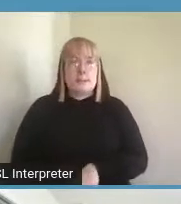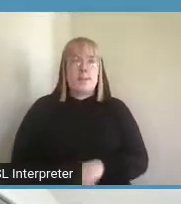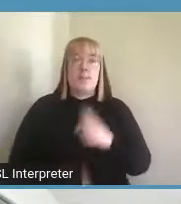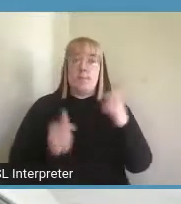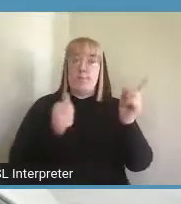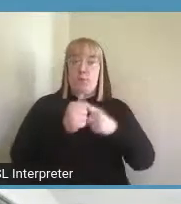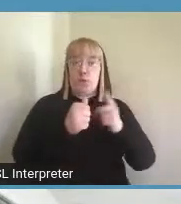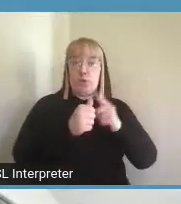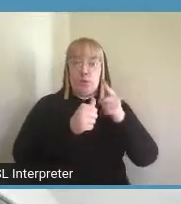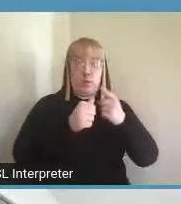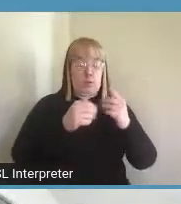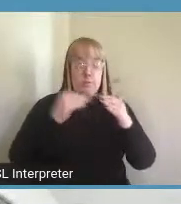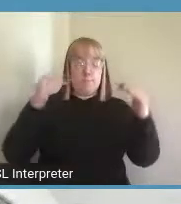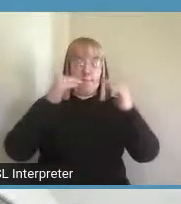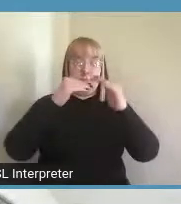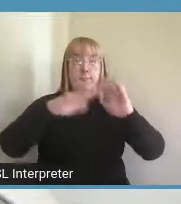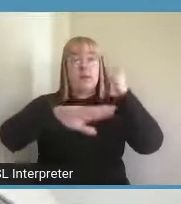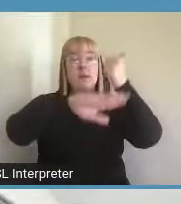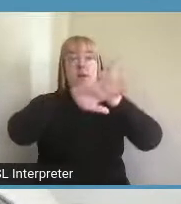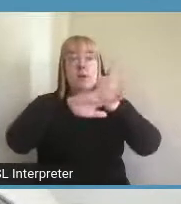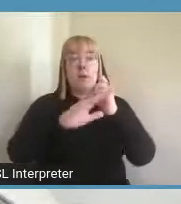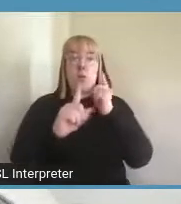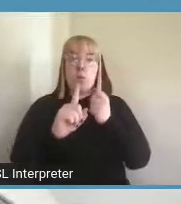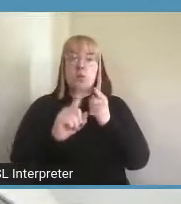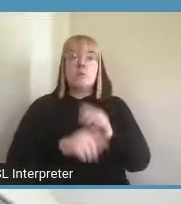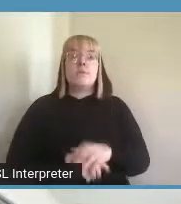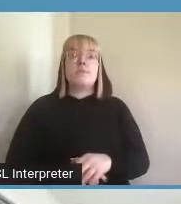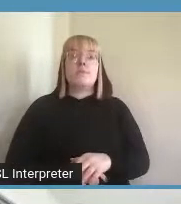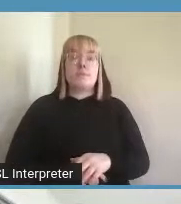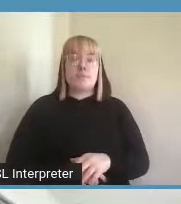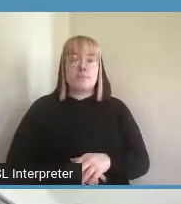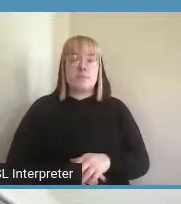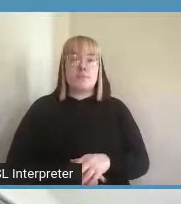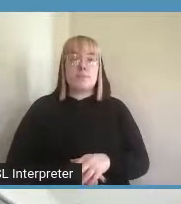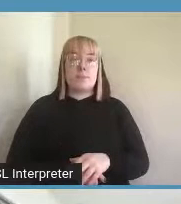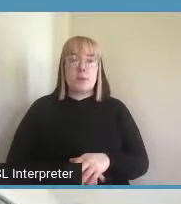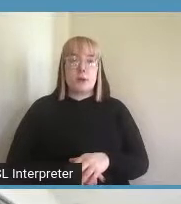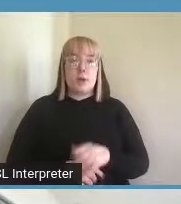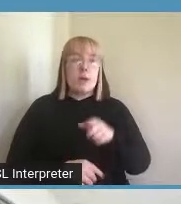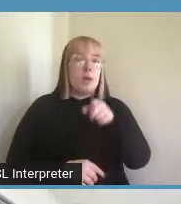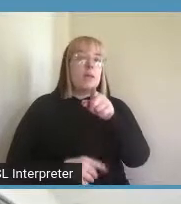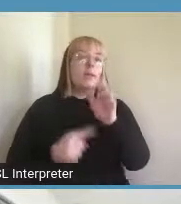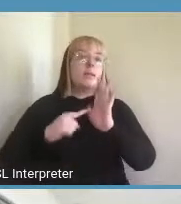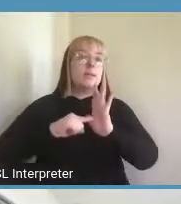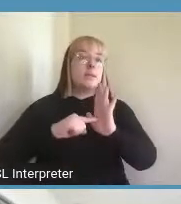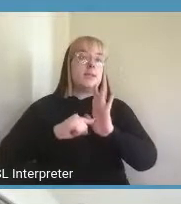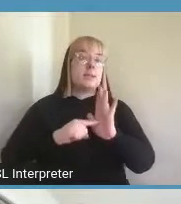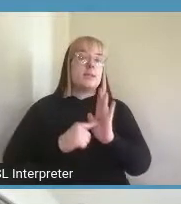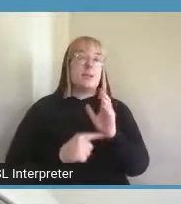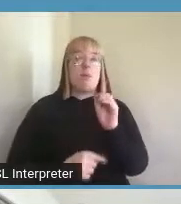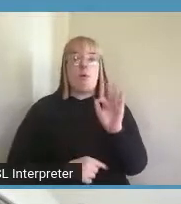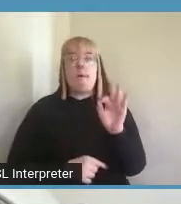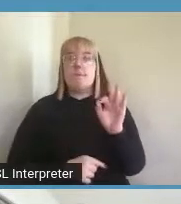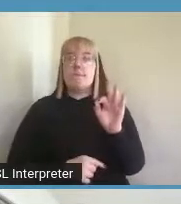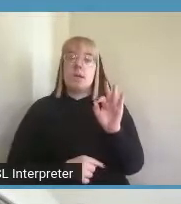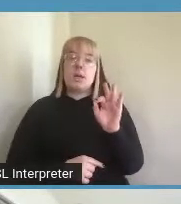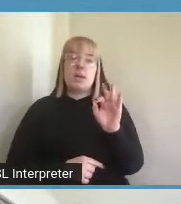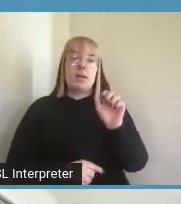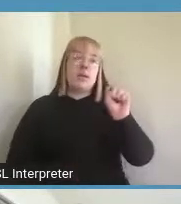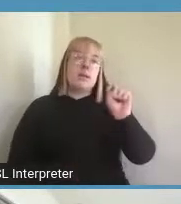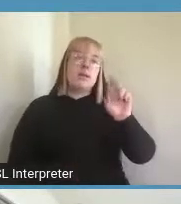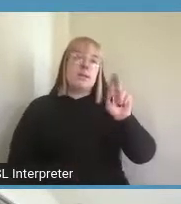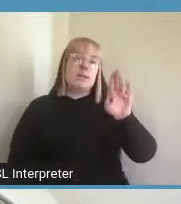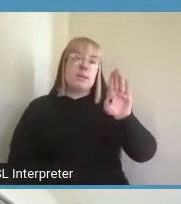goals and defining indicators of success. So this is an example of a subset,